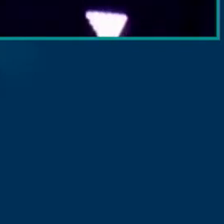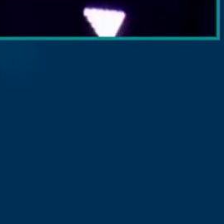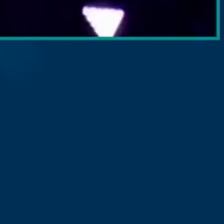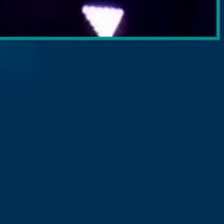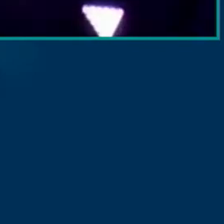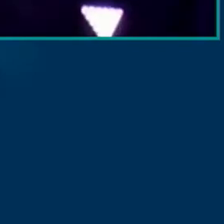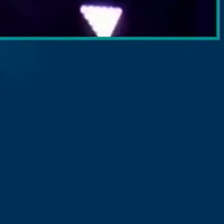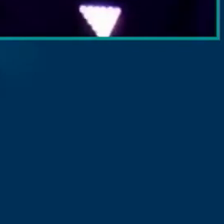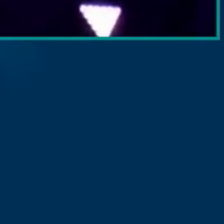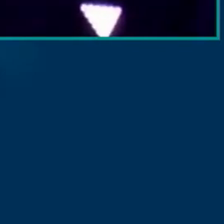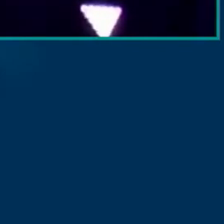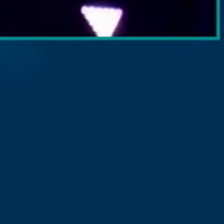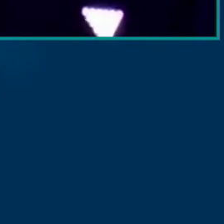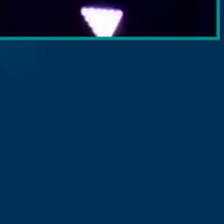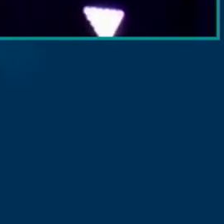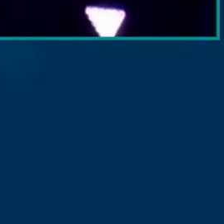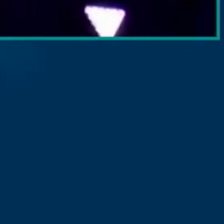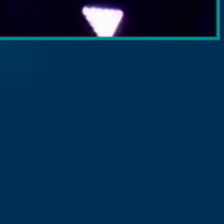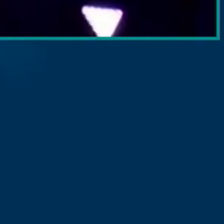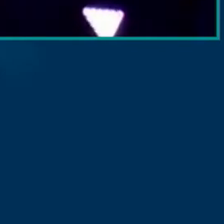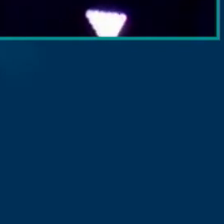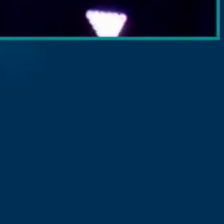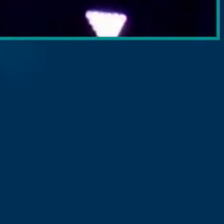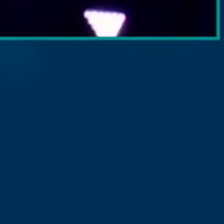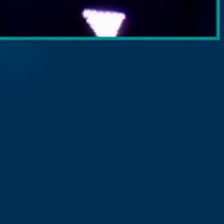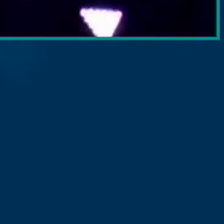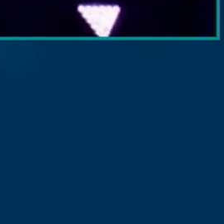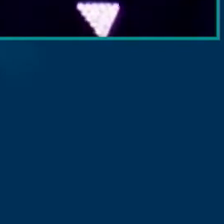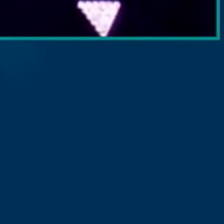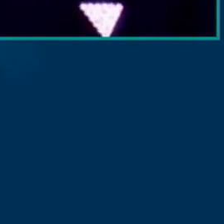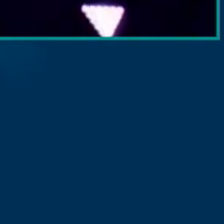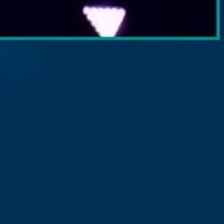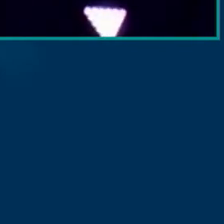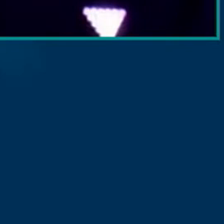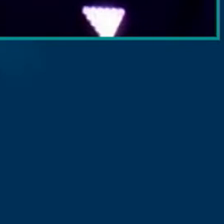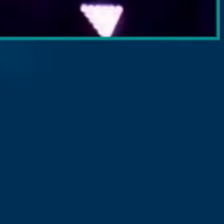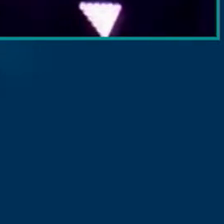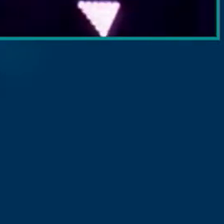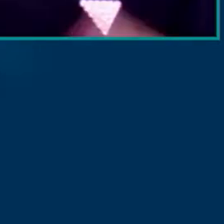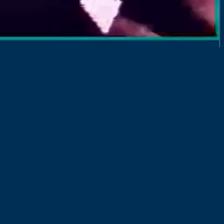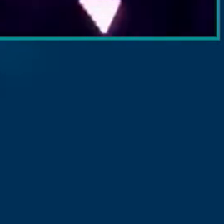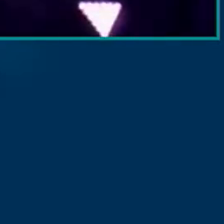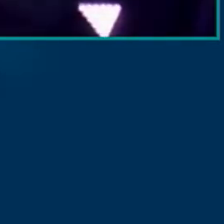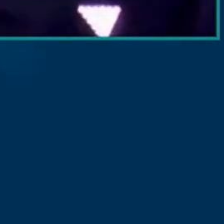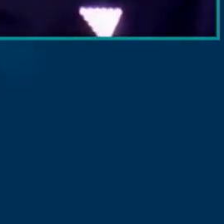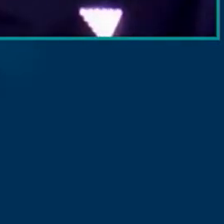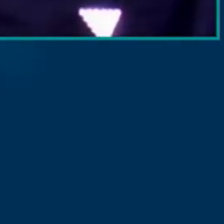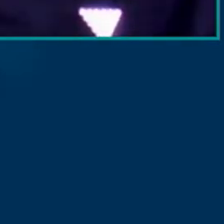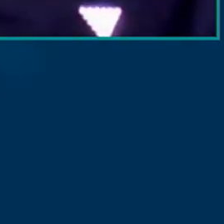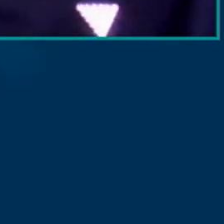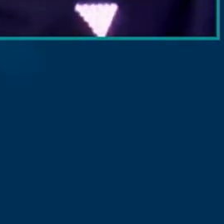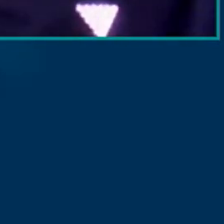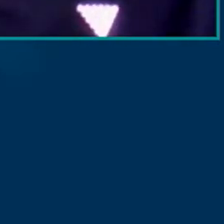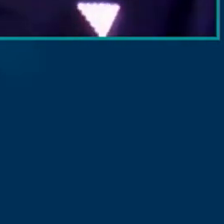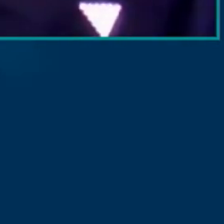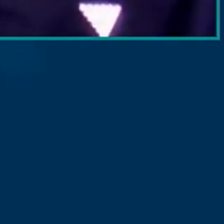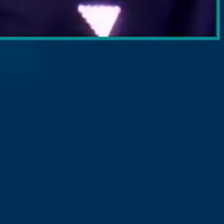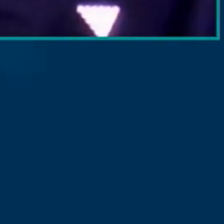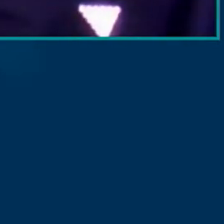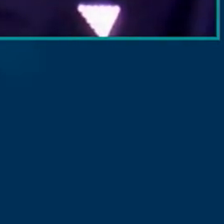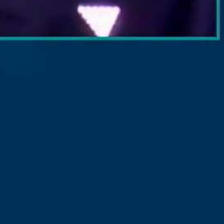self-accomplishment, self-perfecting cycle. So we try to find out how we affect the